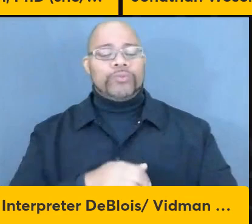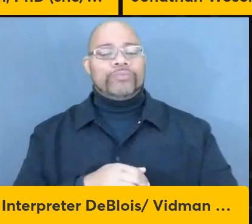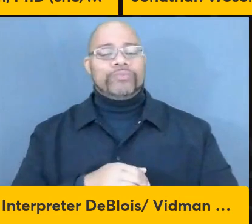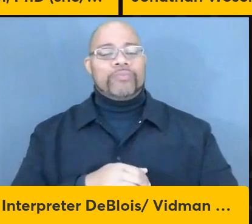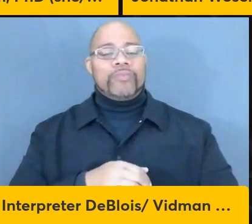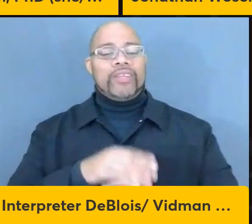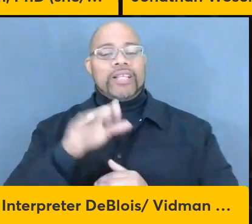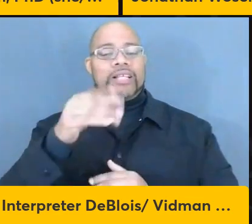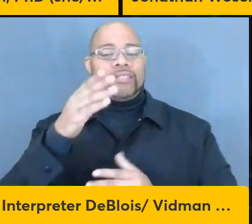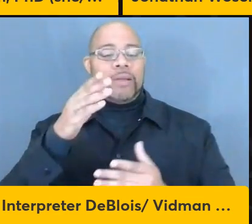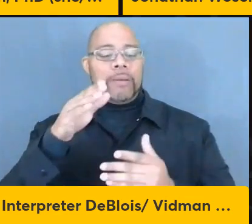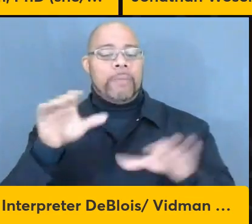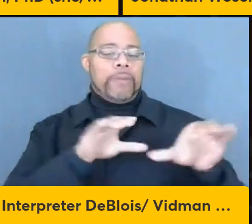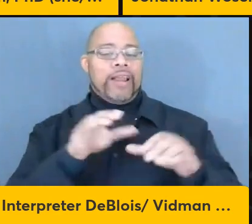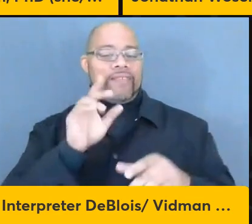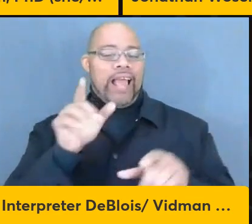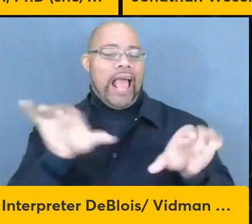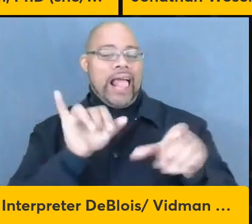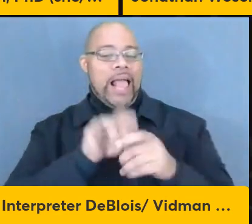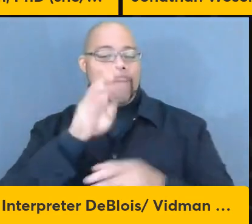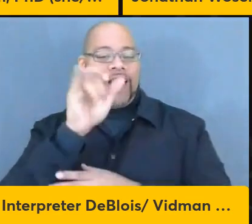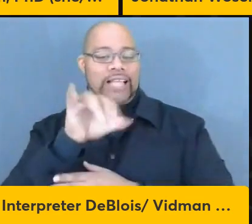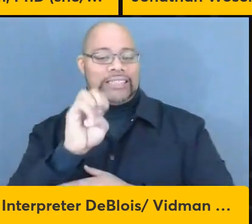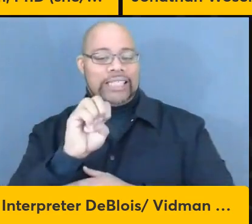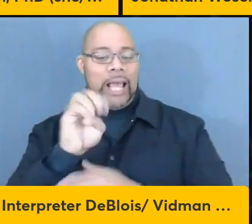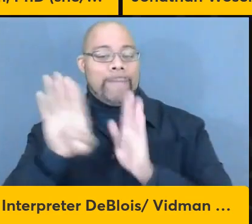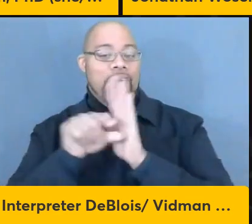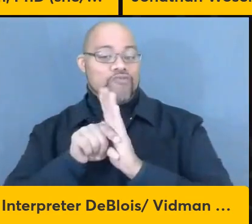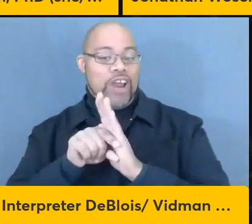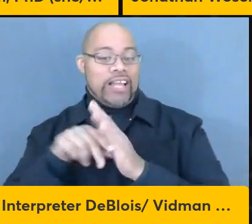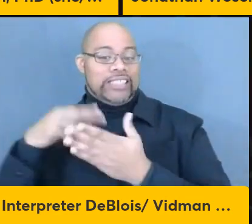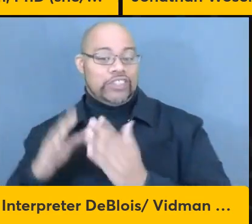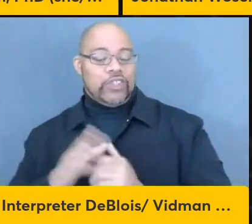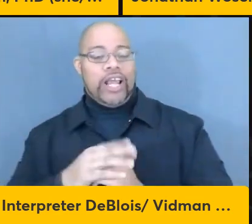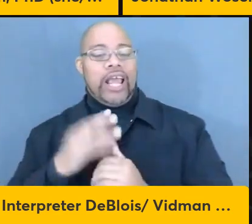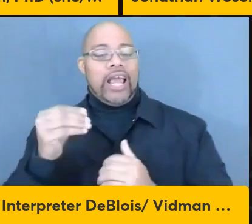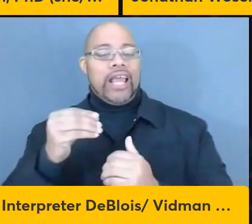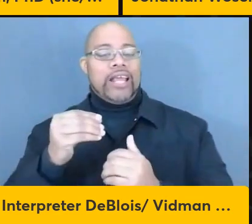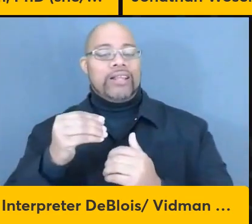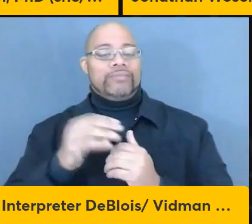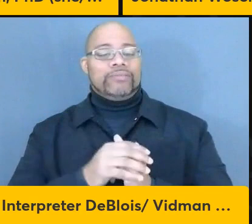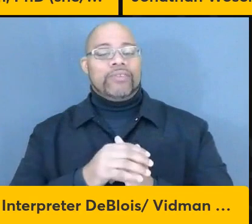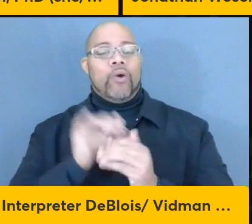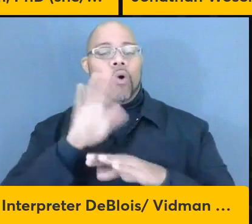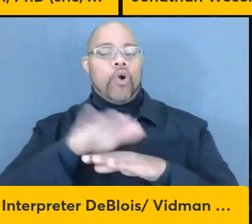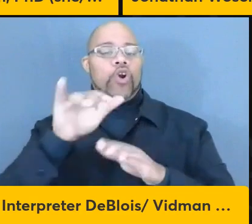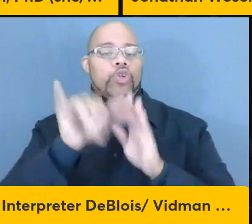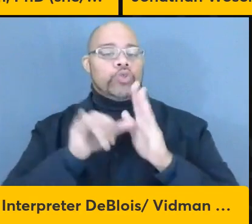be Beyonce's background dancer, or getting lost in the wormhole that is BBC Earth YouTube channel.